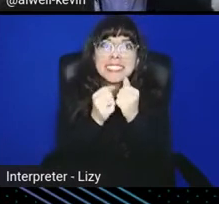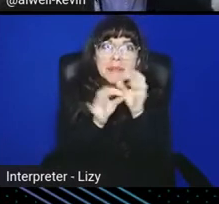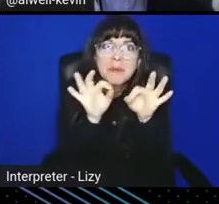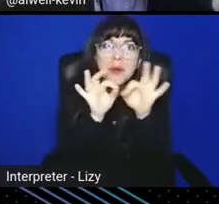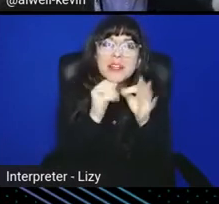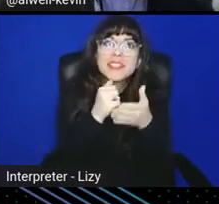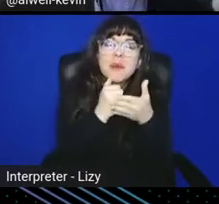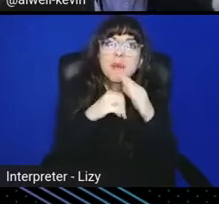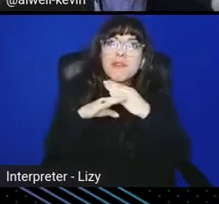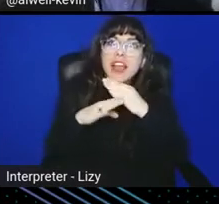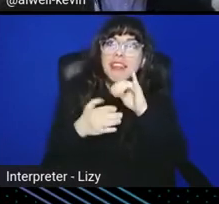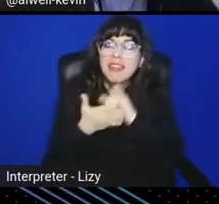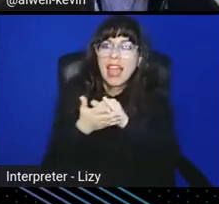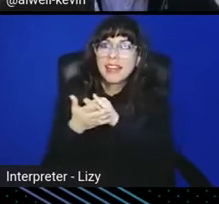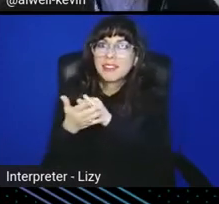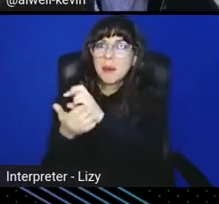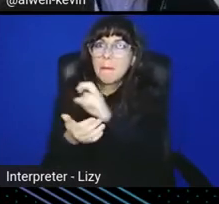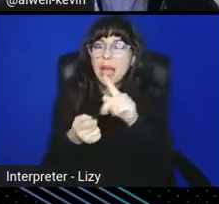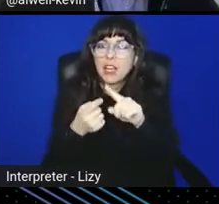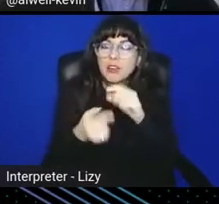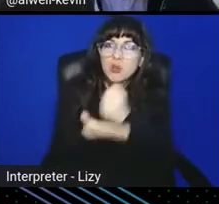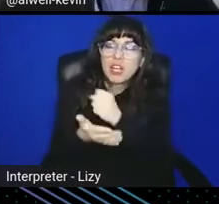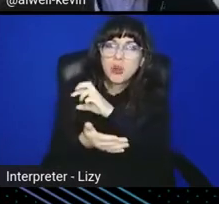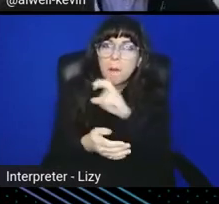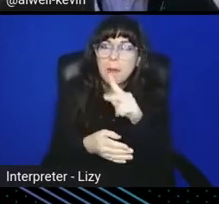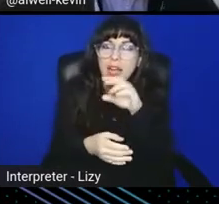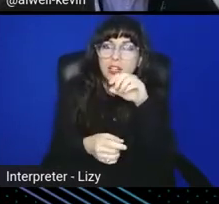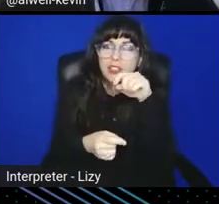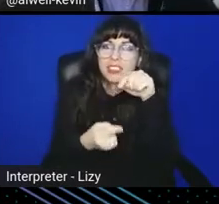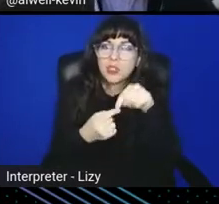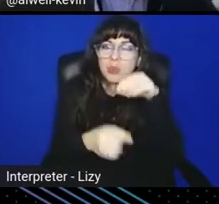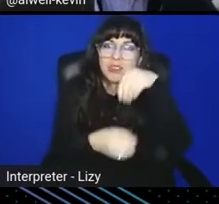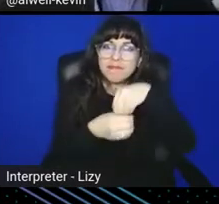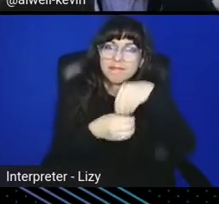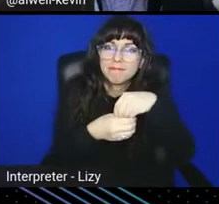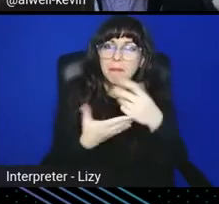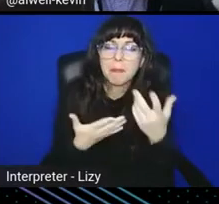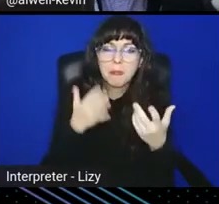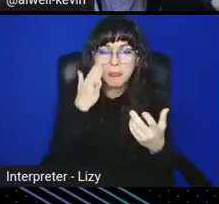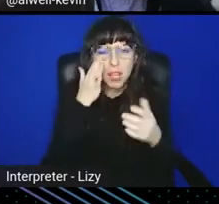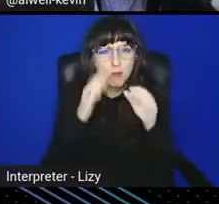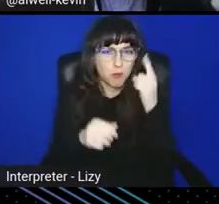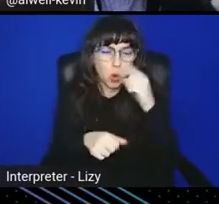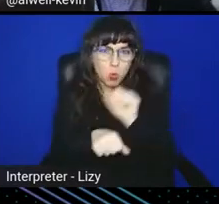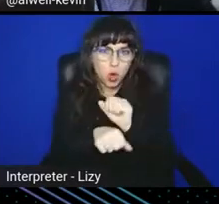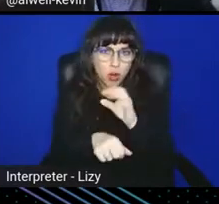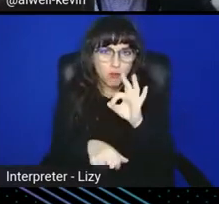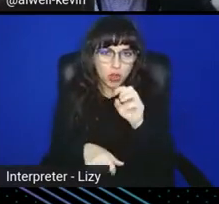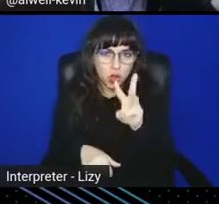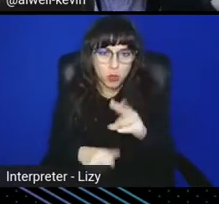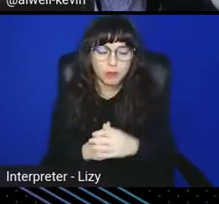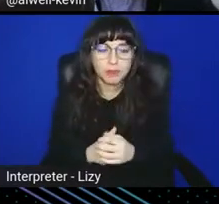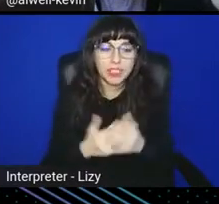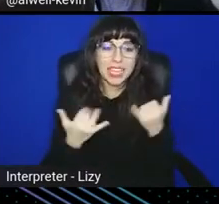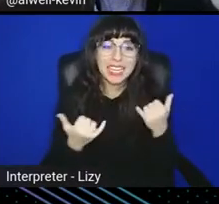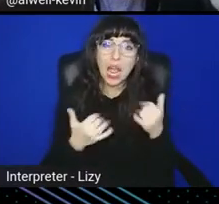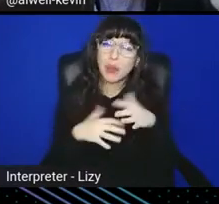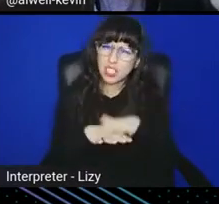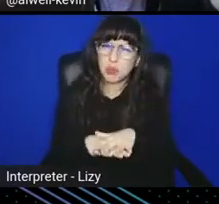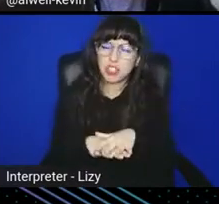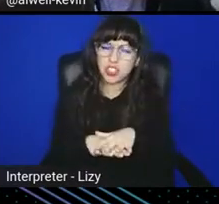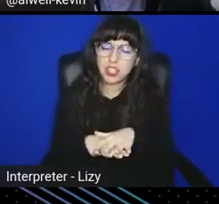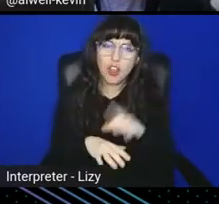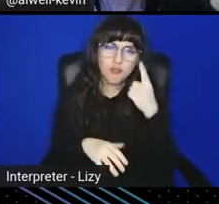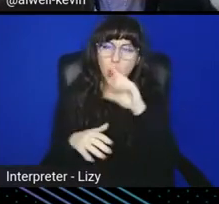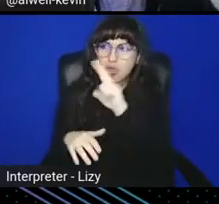talk about how you might implement an integration between GitHub or third-party CI,